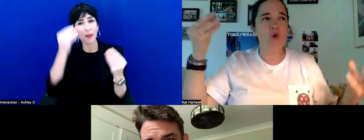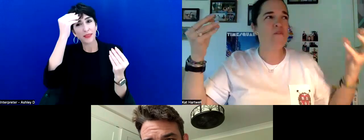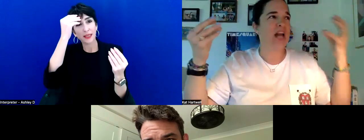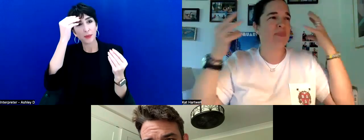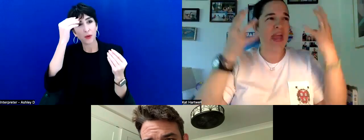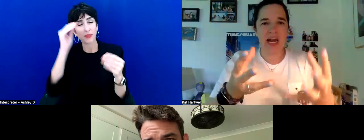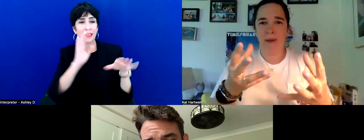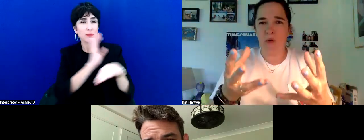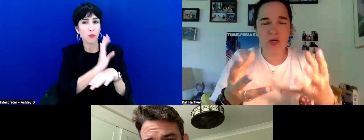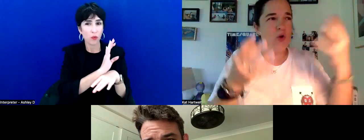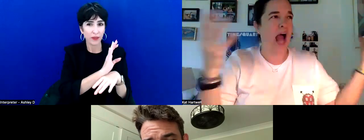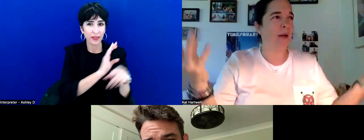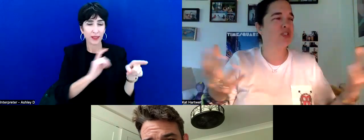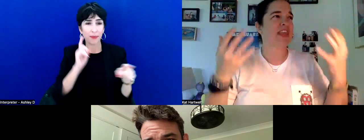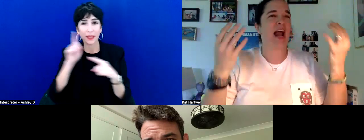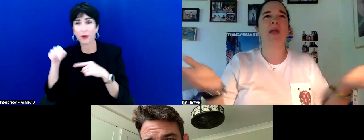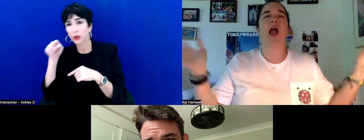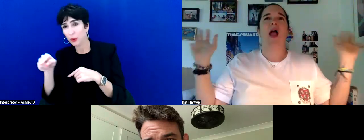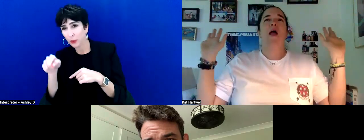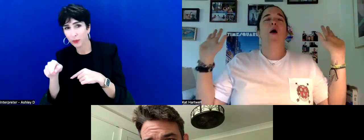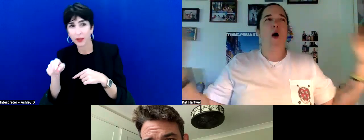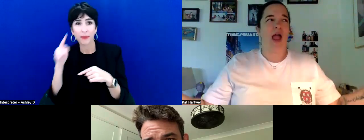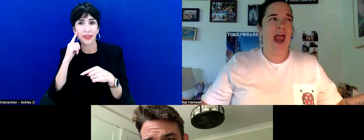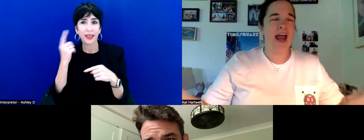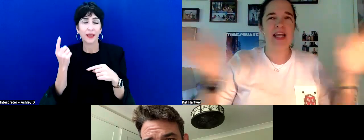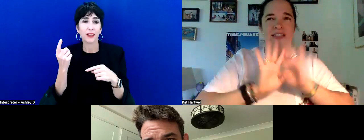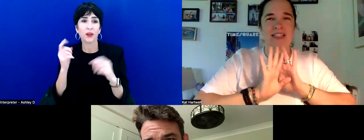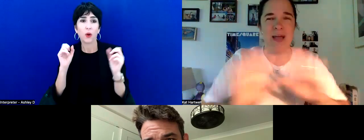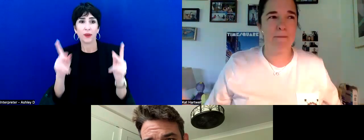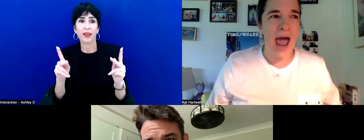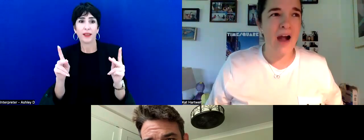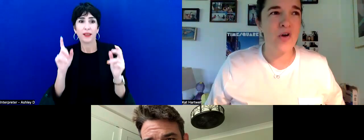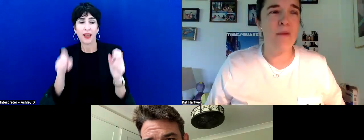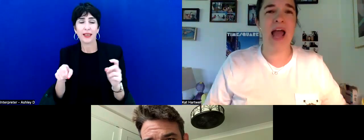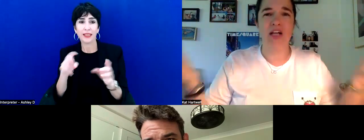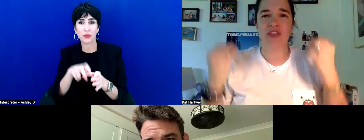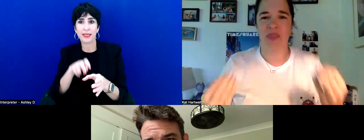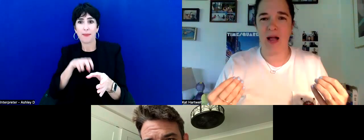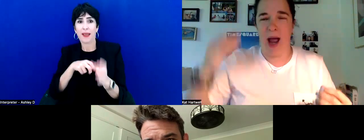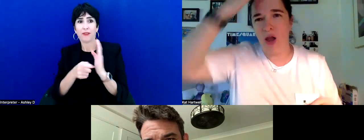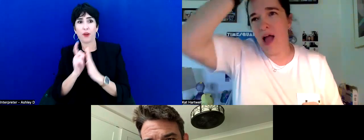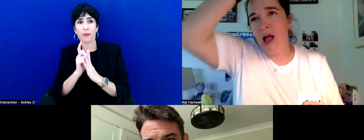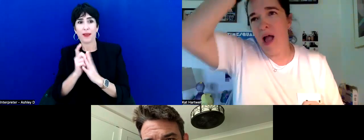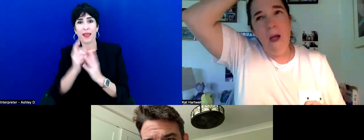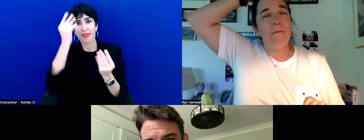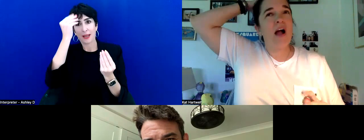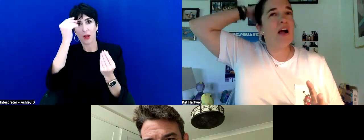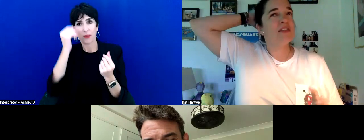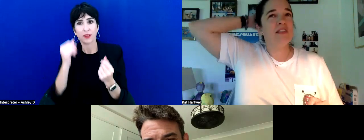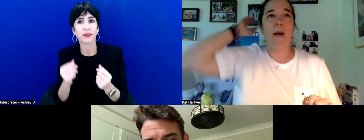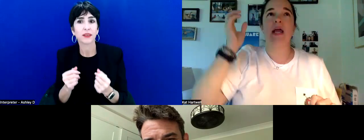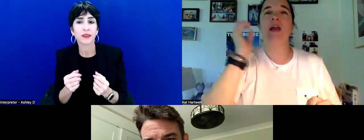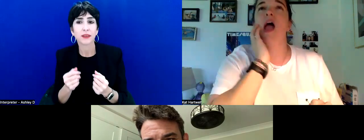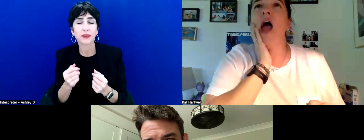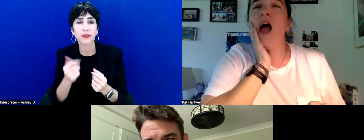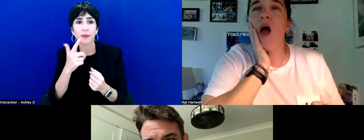the movie and I'm thinking about you. And I'm just thinking, I'm like, okay, I need to step back for a minute and just think about it.